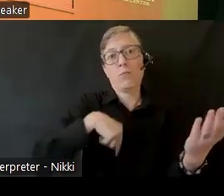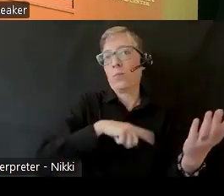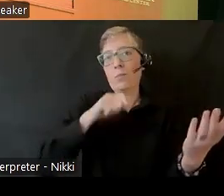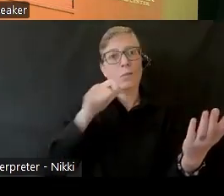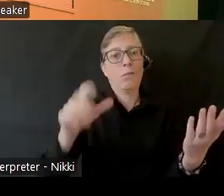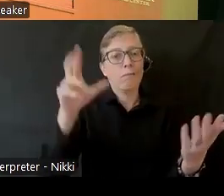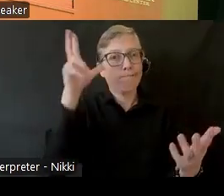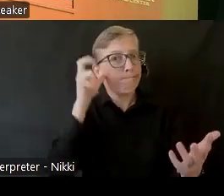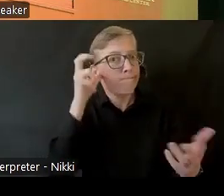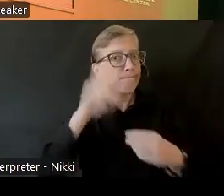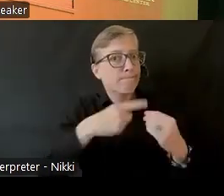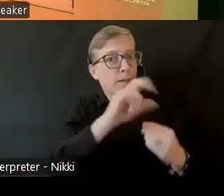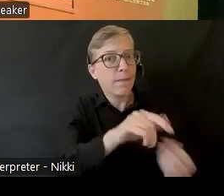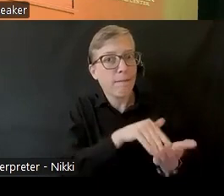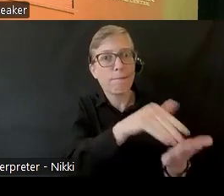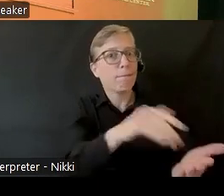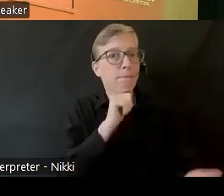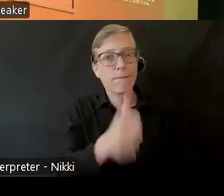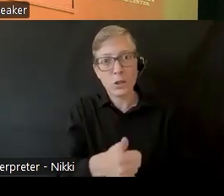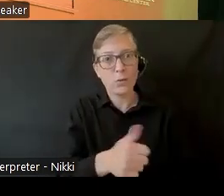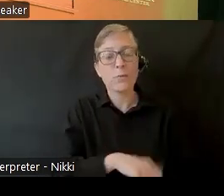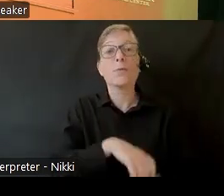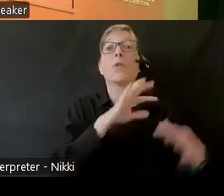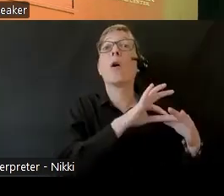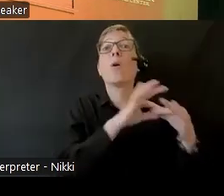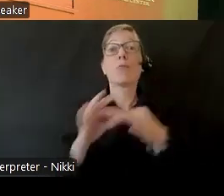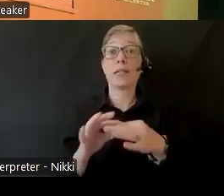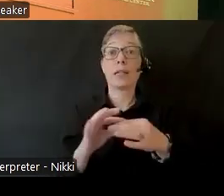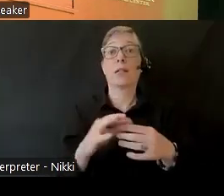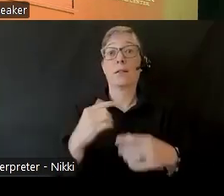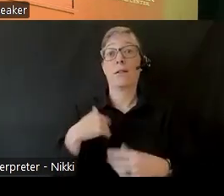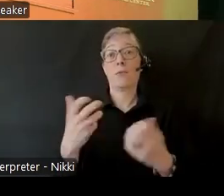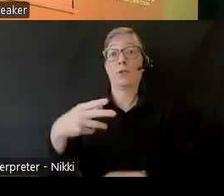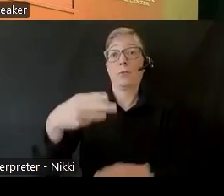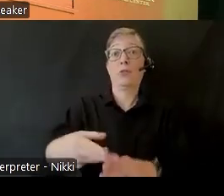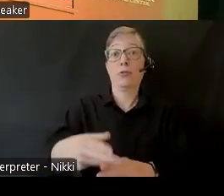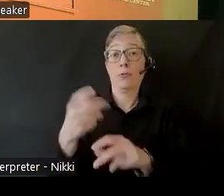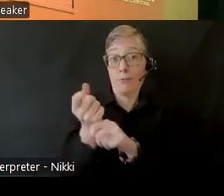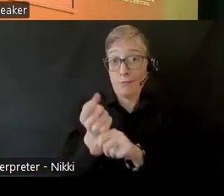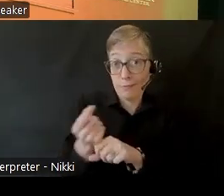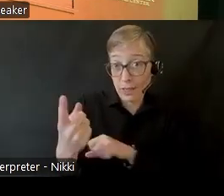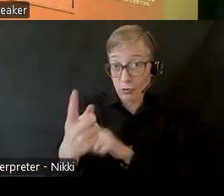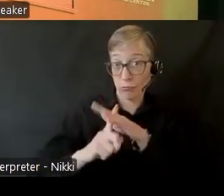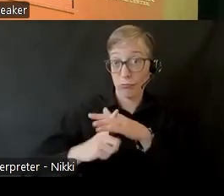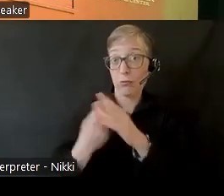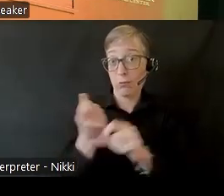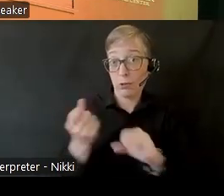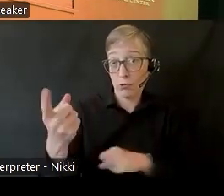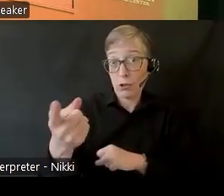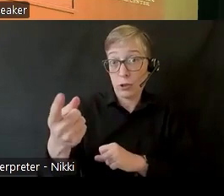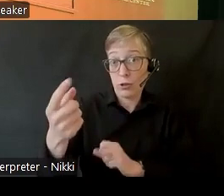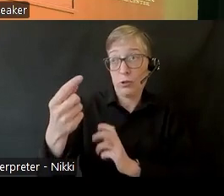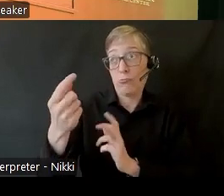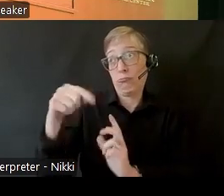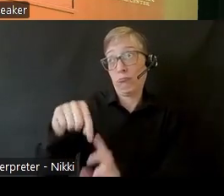often. And related to that, I wanted to mention that starting next year, so